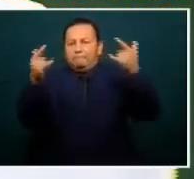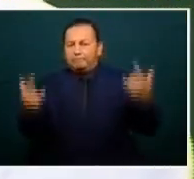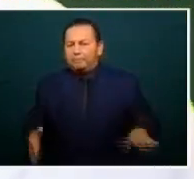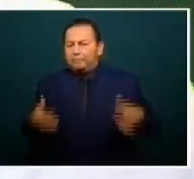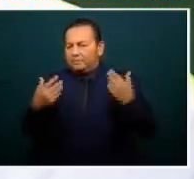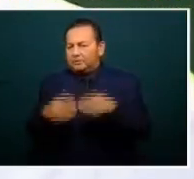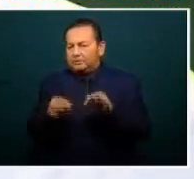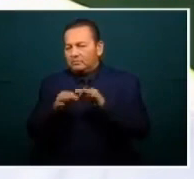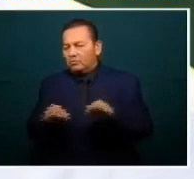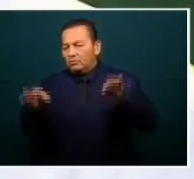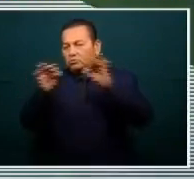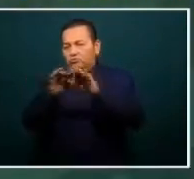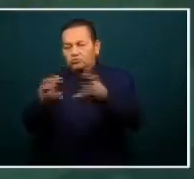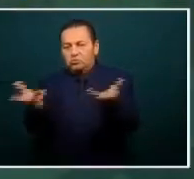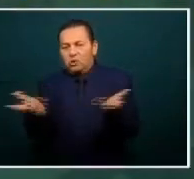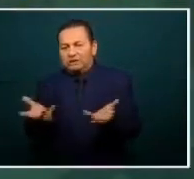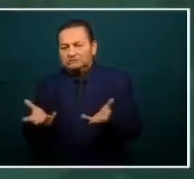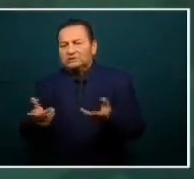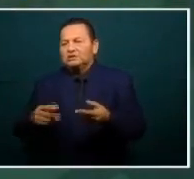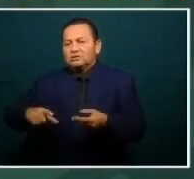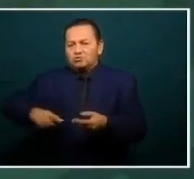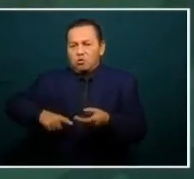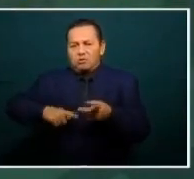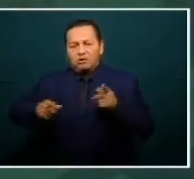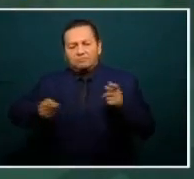to make history,